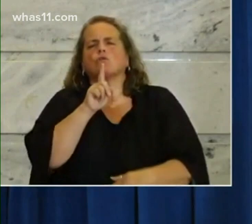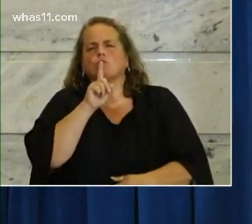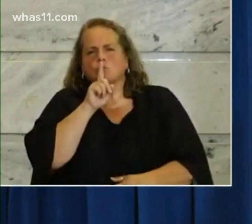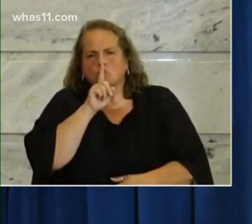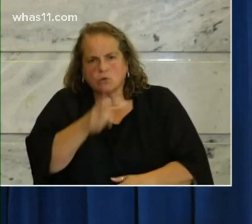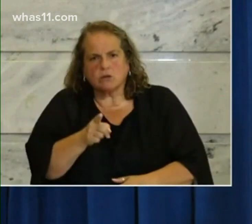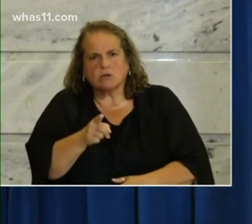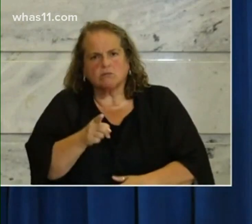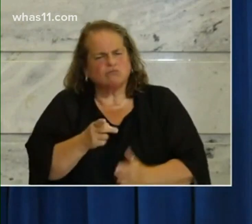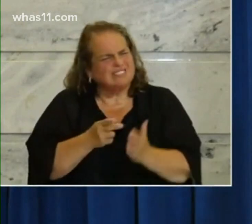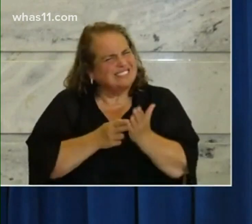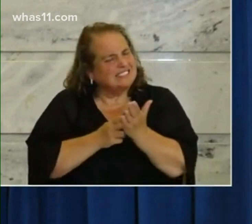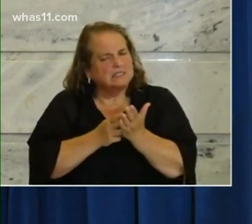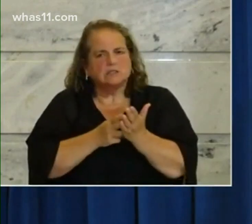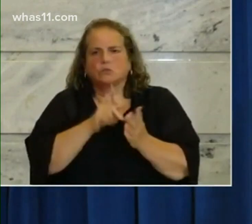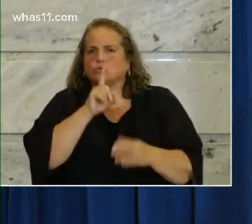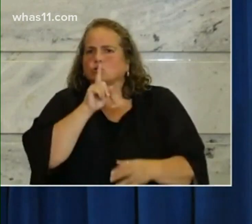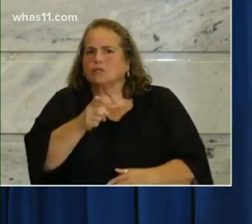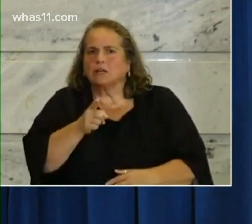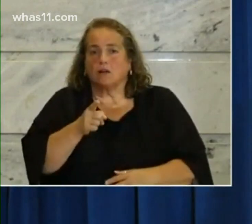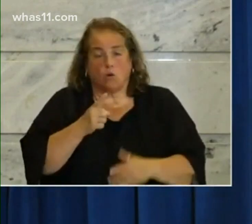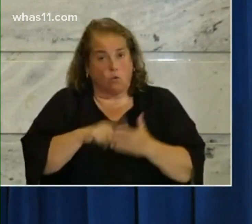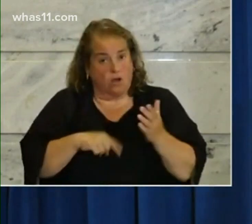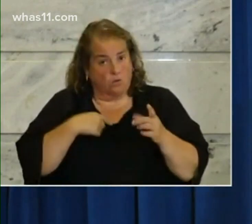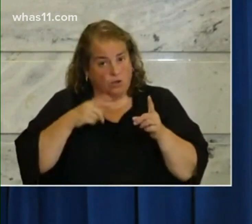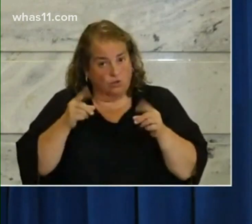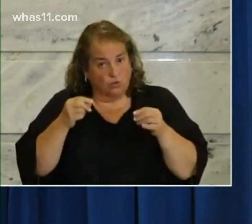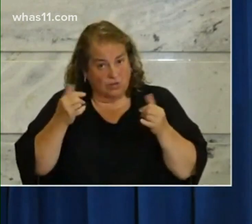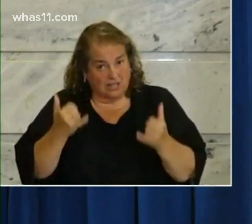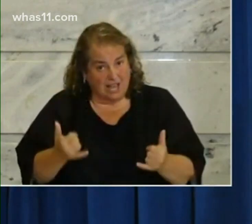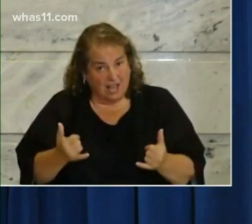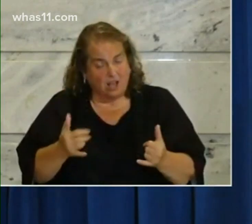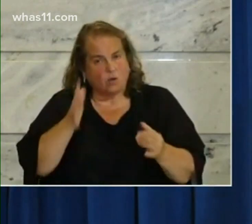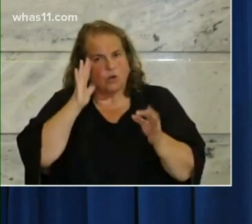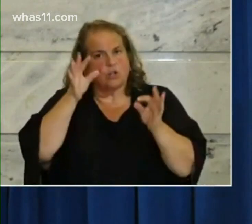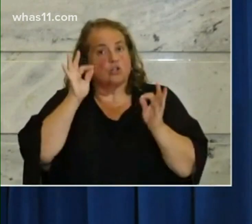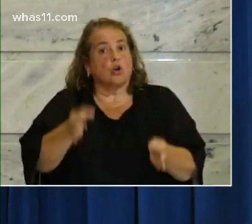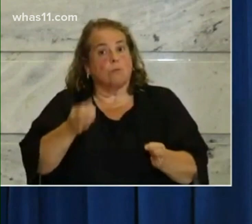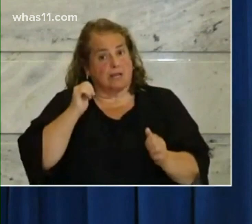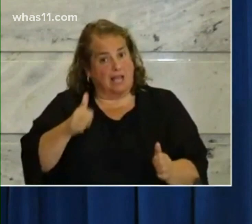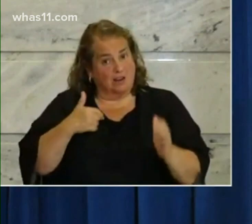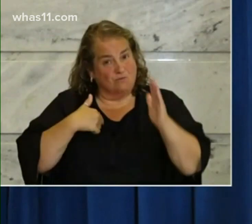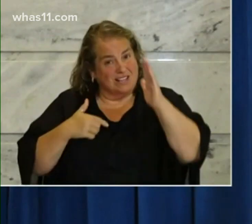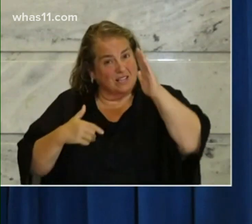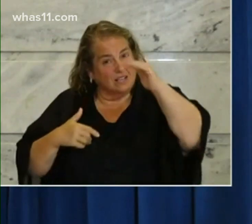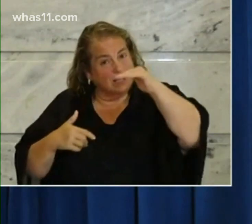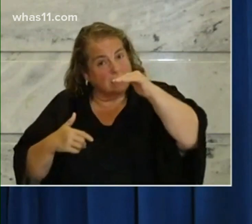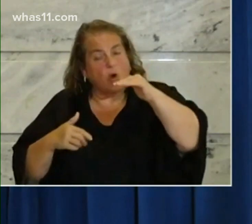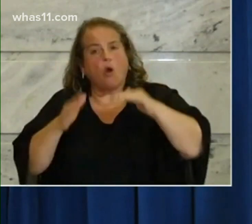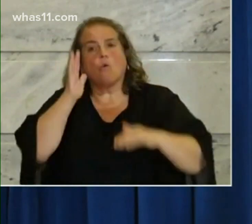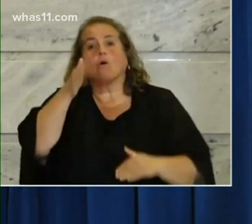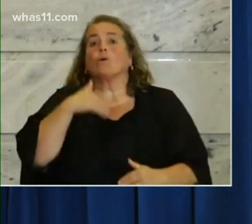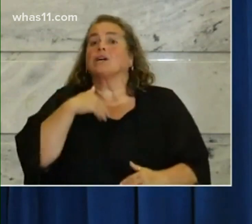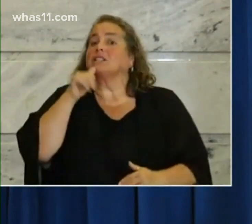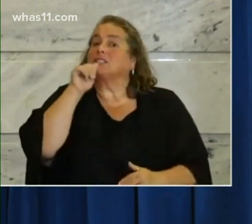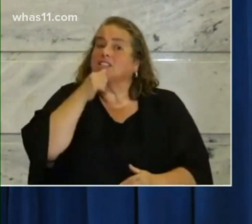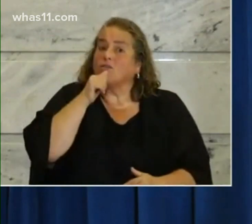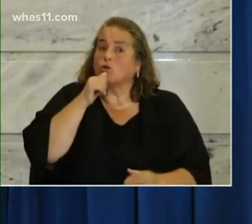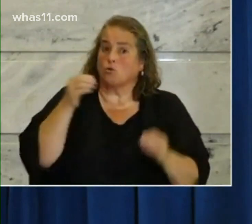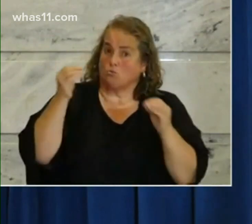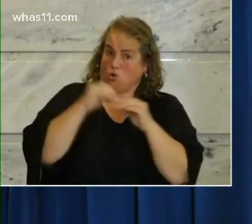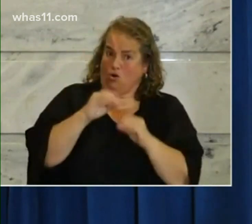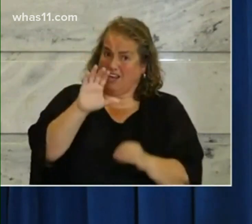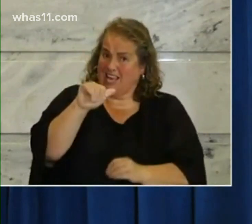What we do now is going to determine whether we can push that back down or whether we will suffer more